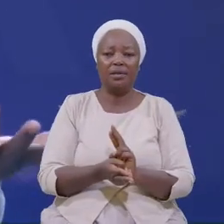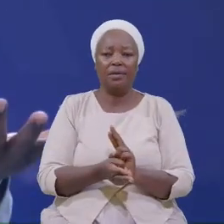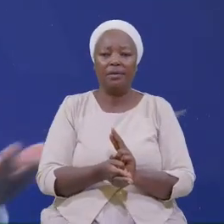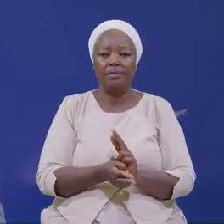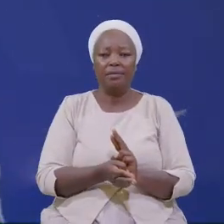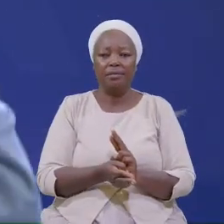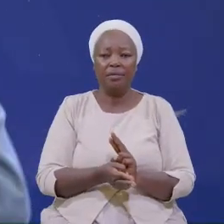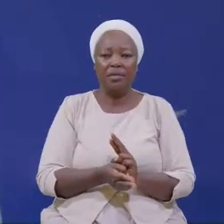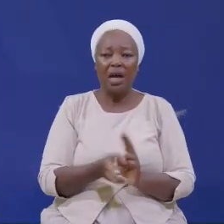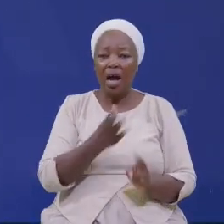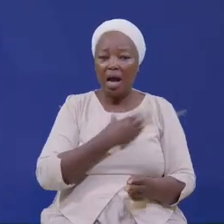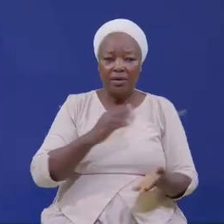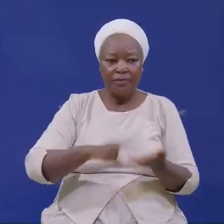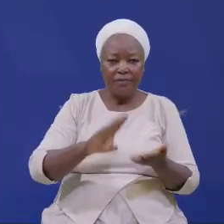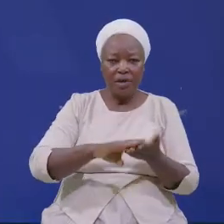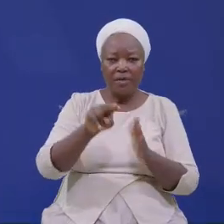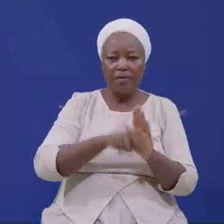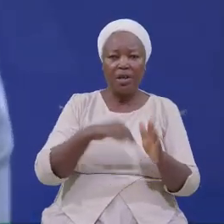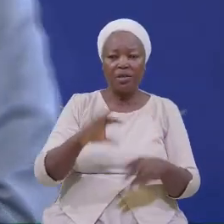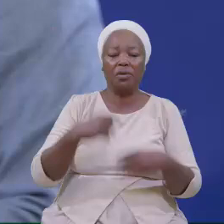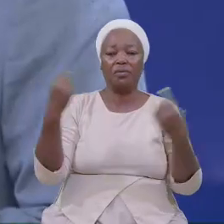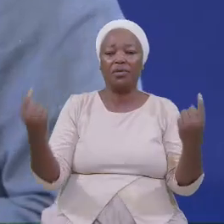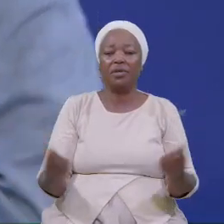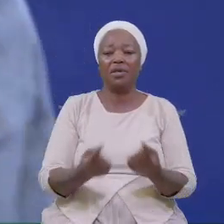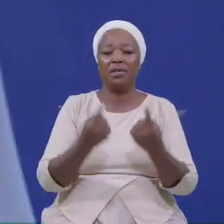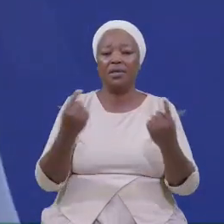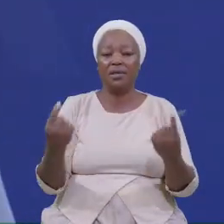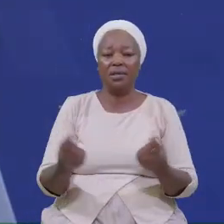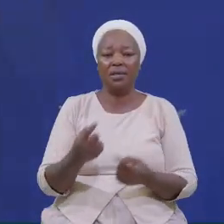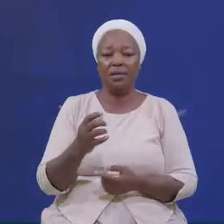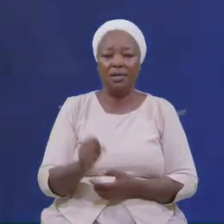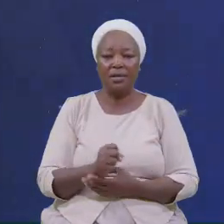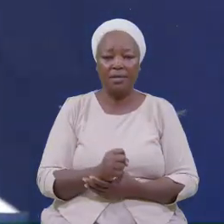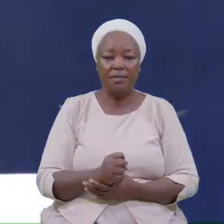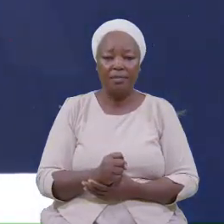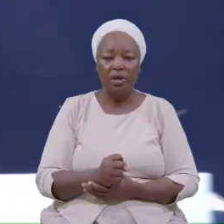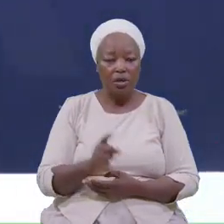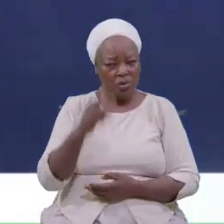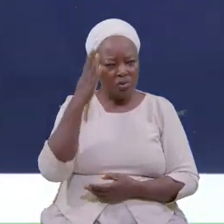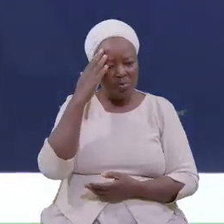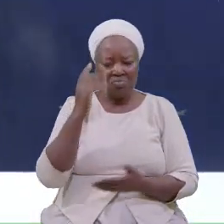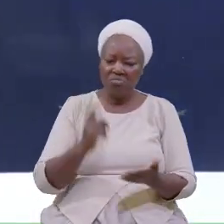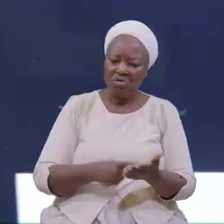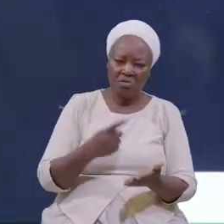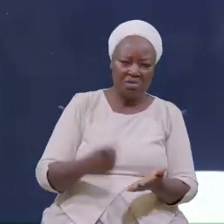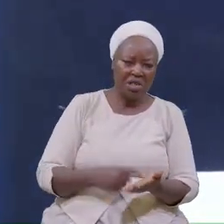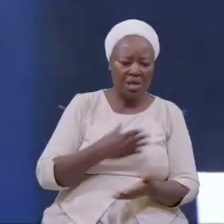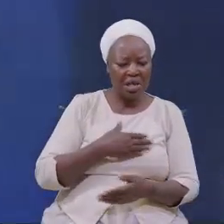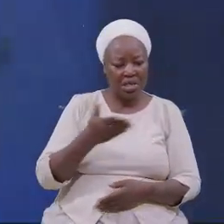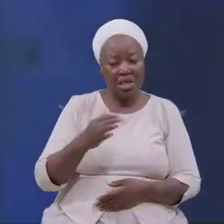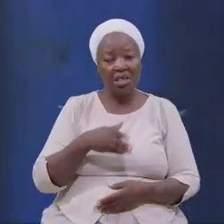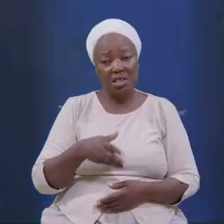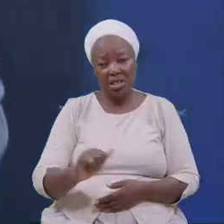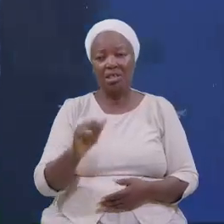and forgiveness of sins. You know, there were times, and there are still times,